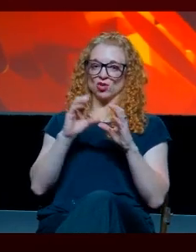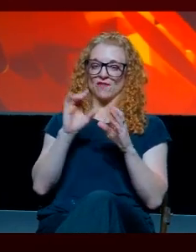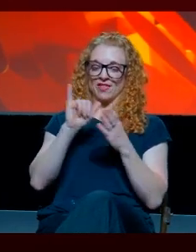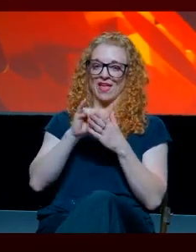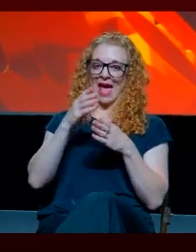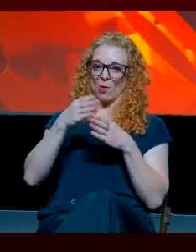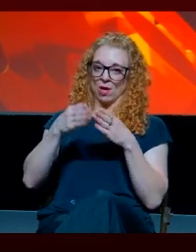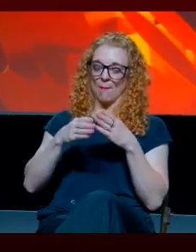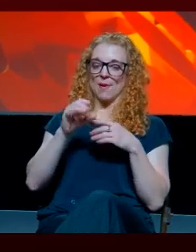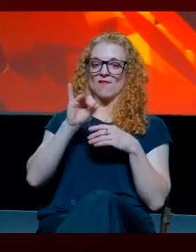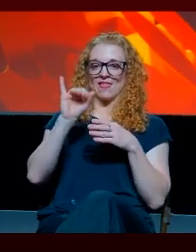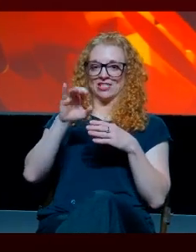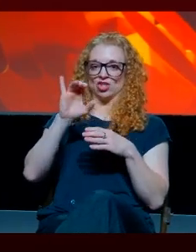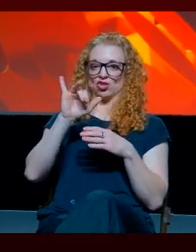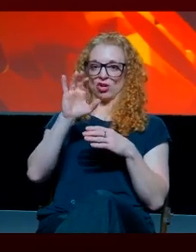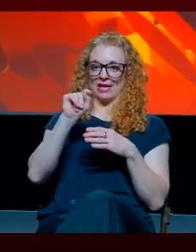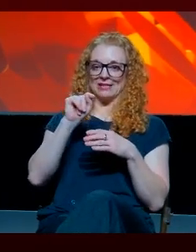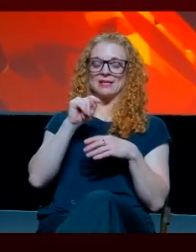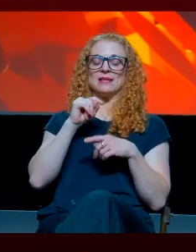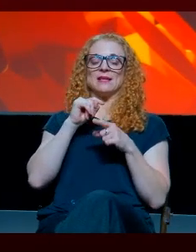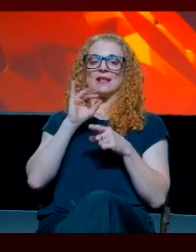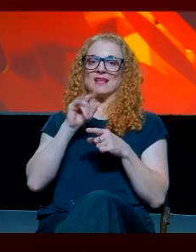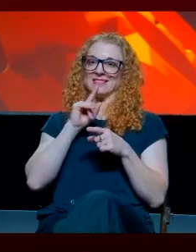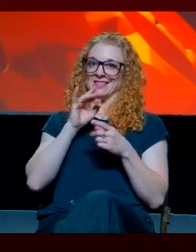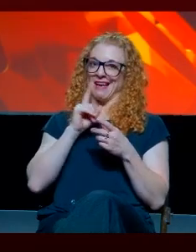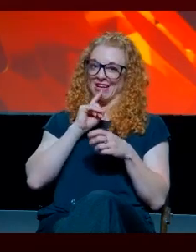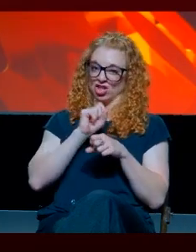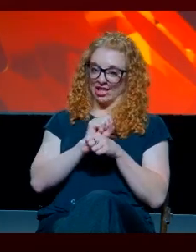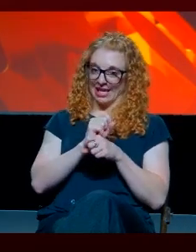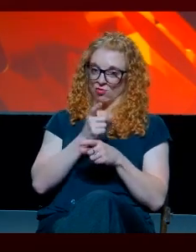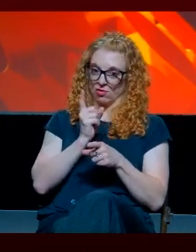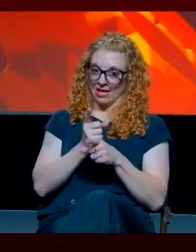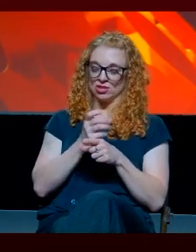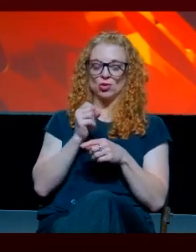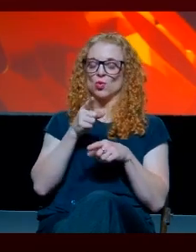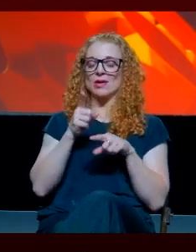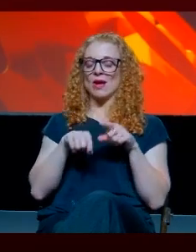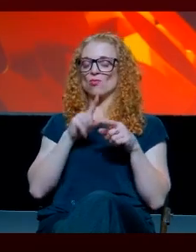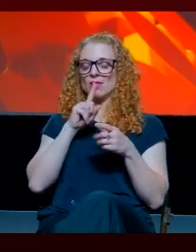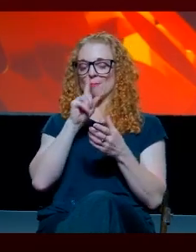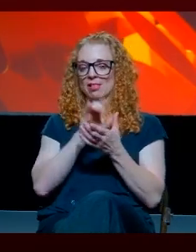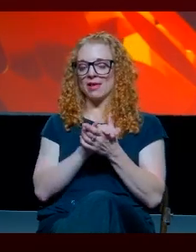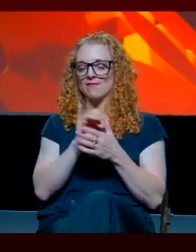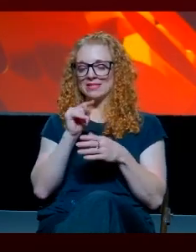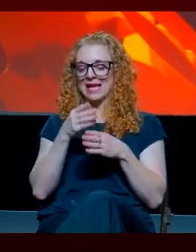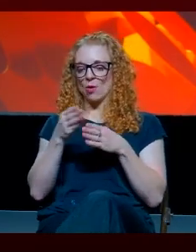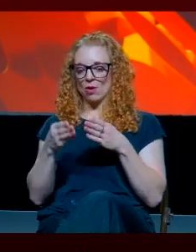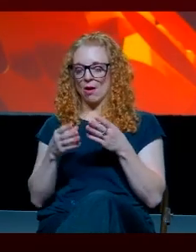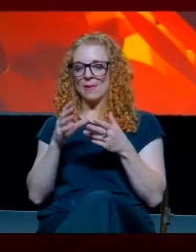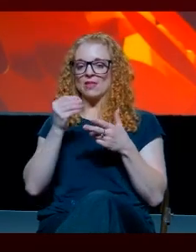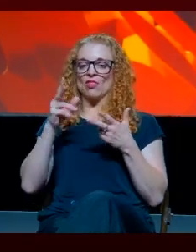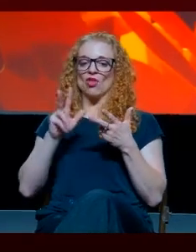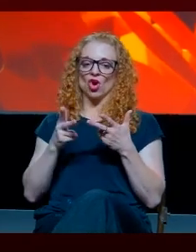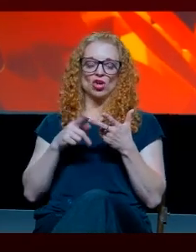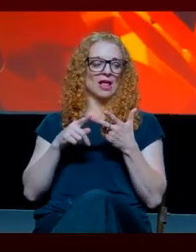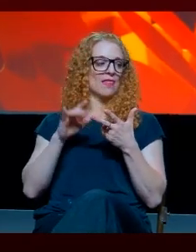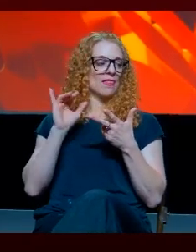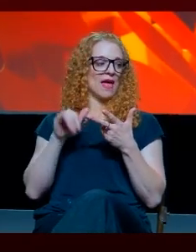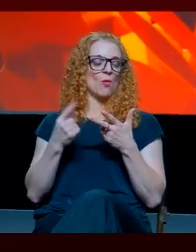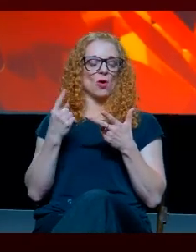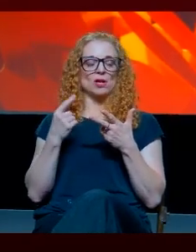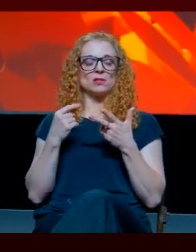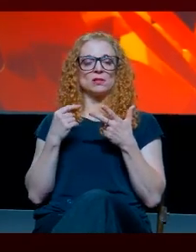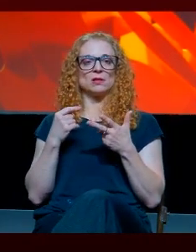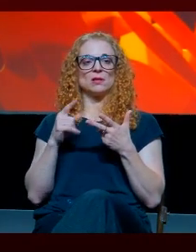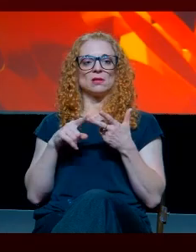outcome from this circuit is actually accurate. So you can't really believe its outcome. And third, and this one